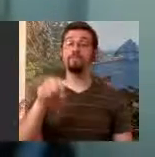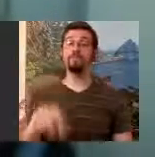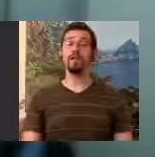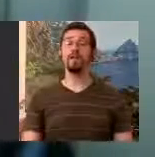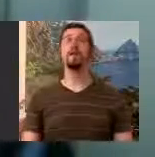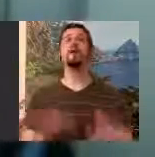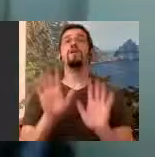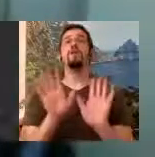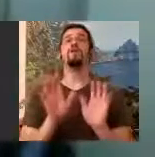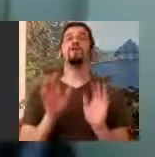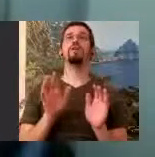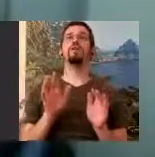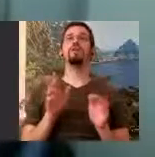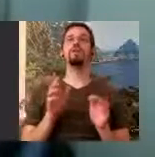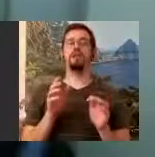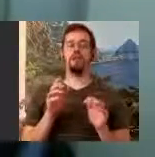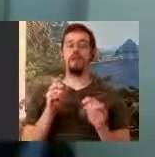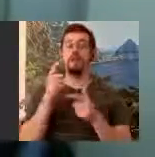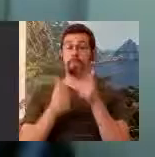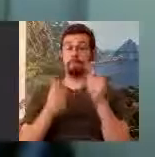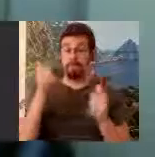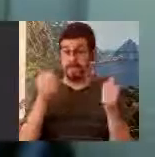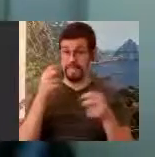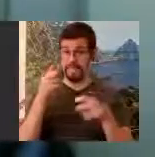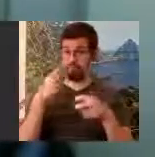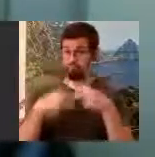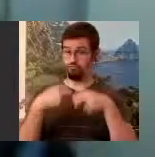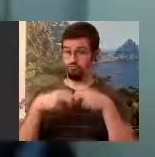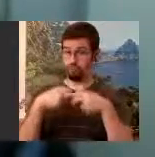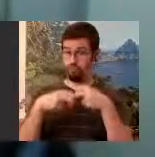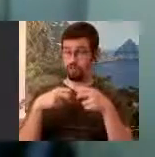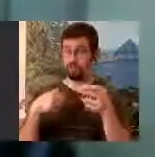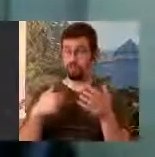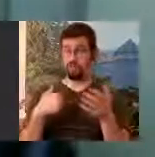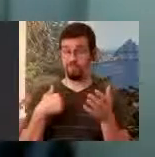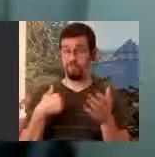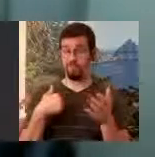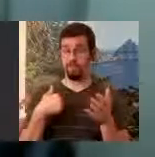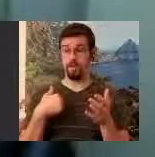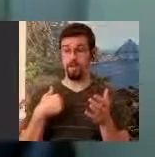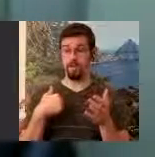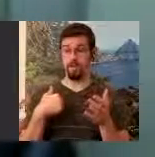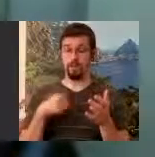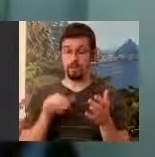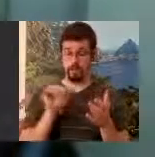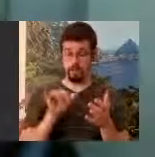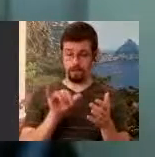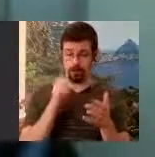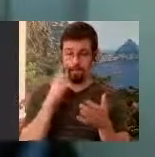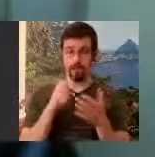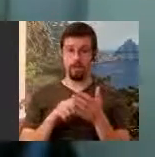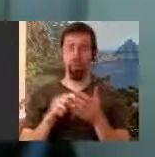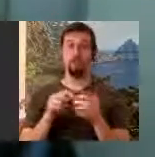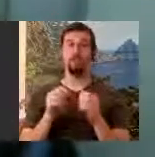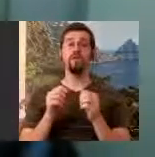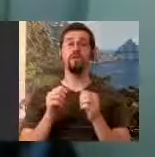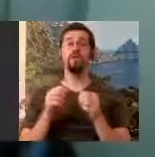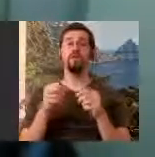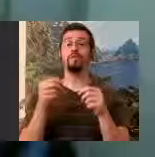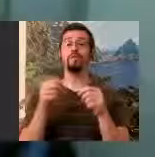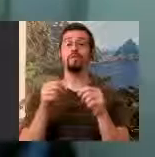Actually, the greatest problem, as I already said, showing you the last slide, is